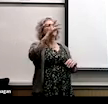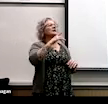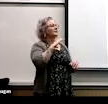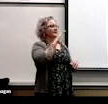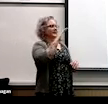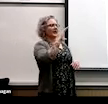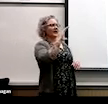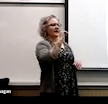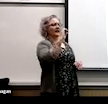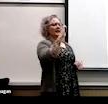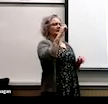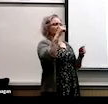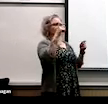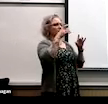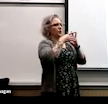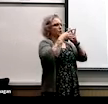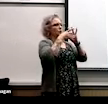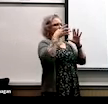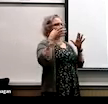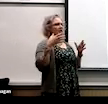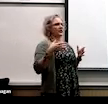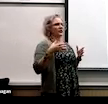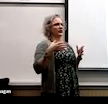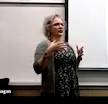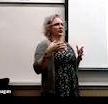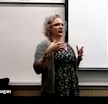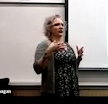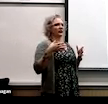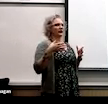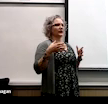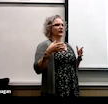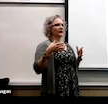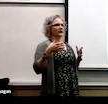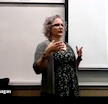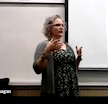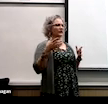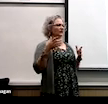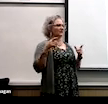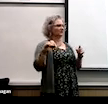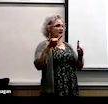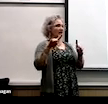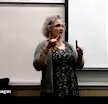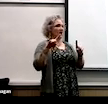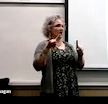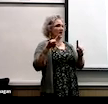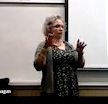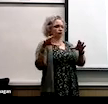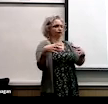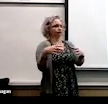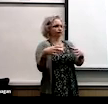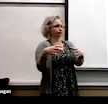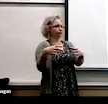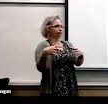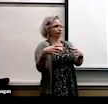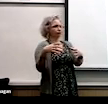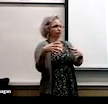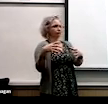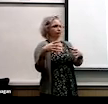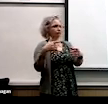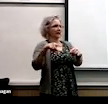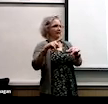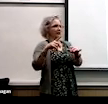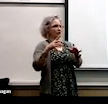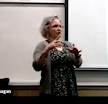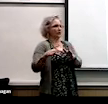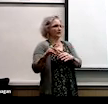you describe, are they organized? Who do they report to? In the CSCN, is that what you mean? The